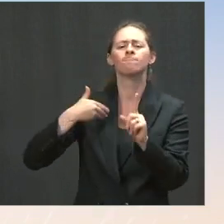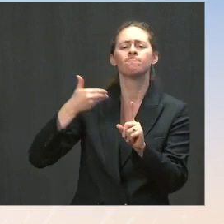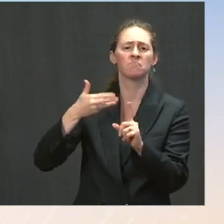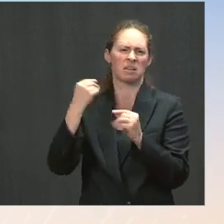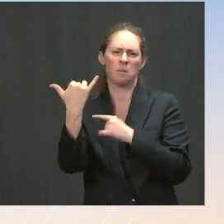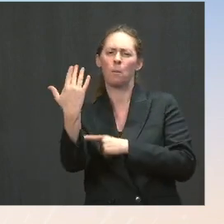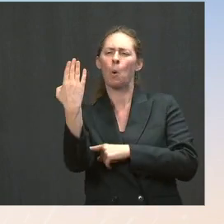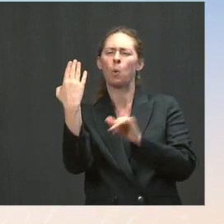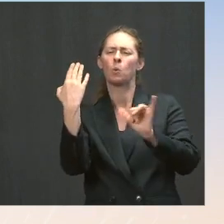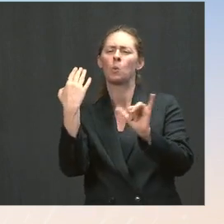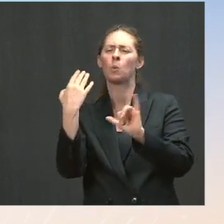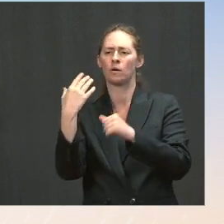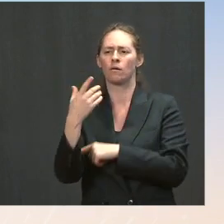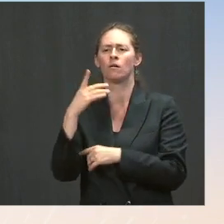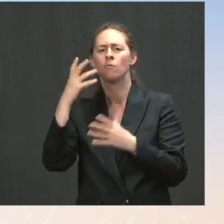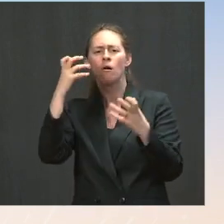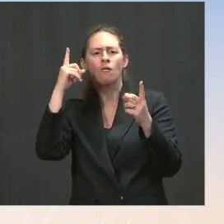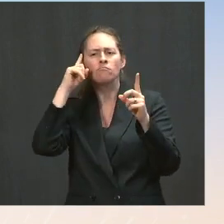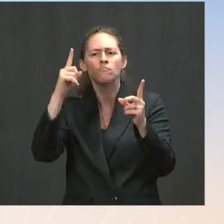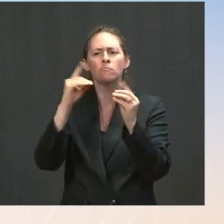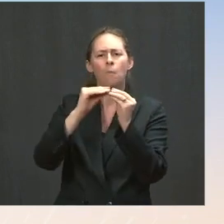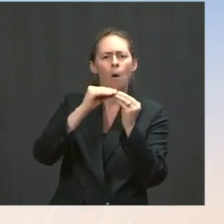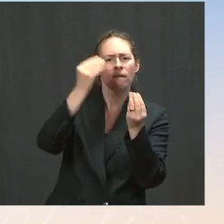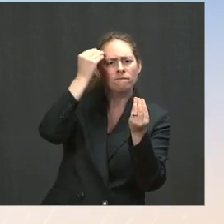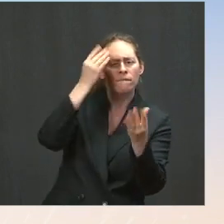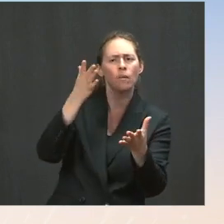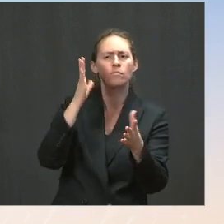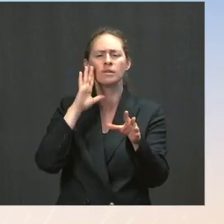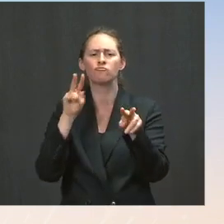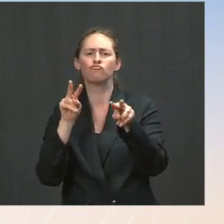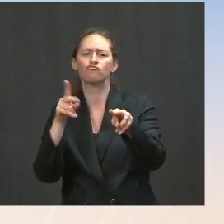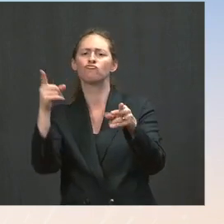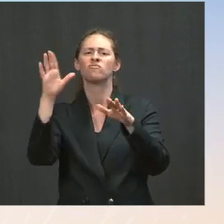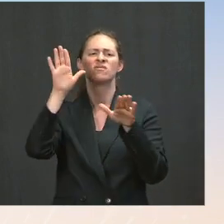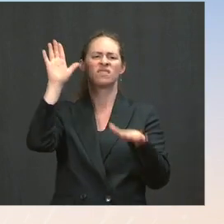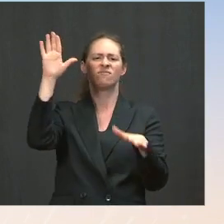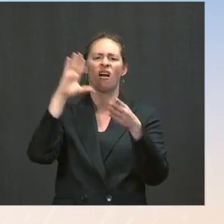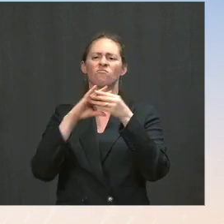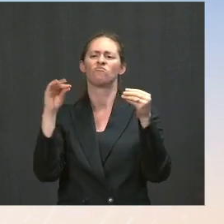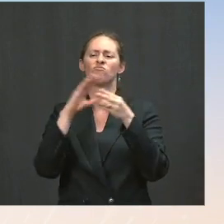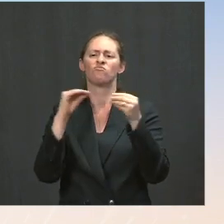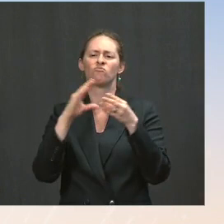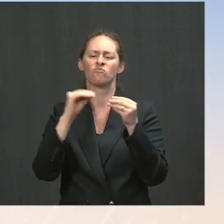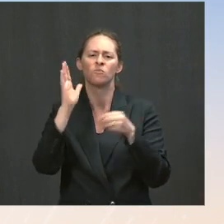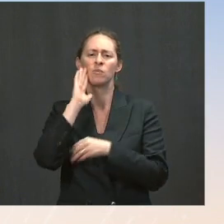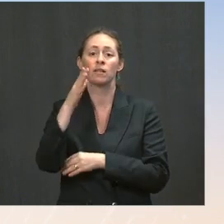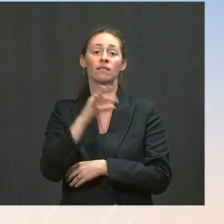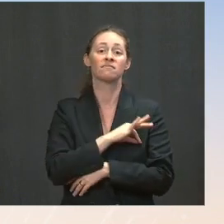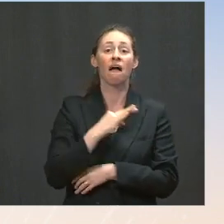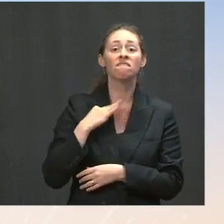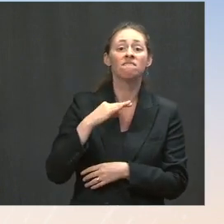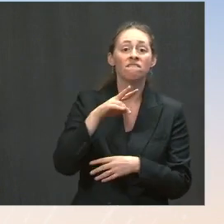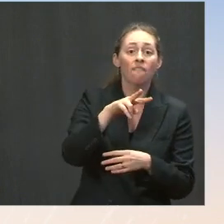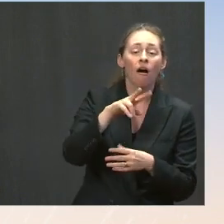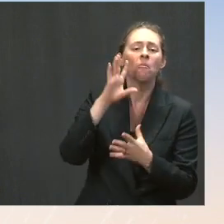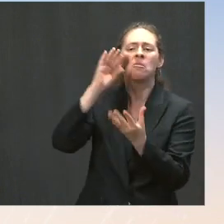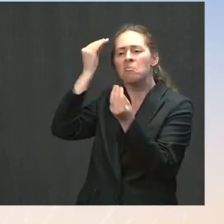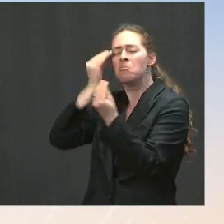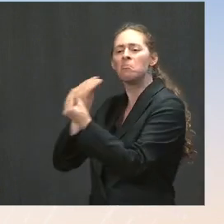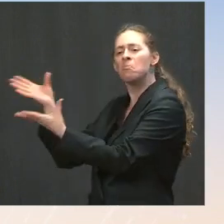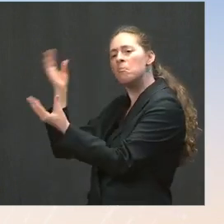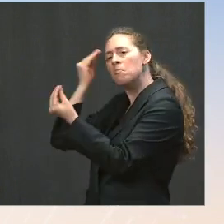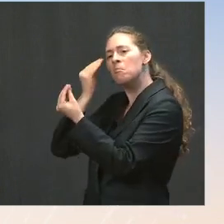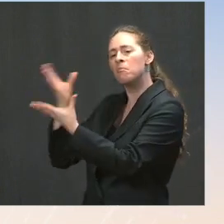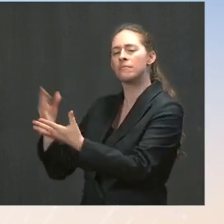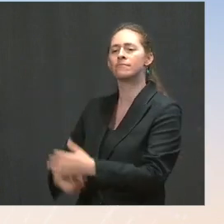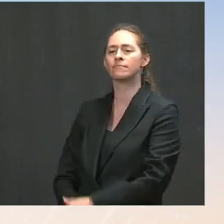catch updates and clips, and certainly staff will share with him what they have seen as we've watched the briefings, but he has not been in a position via